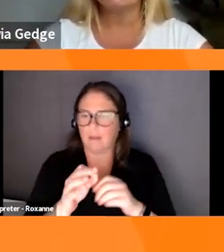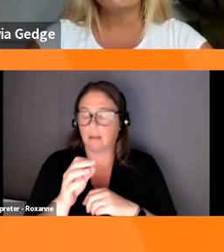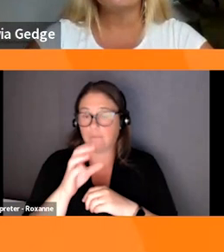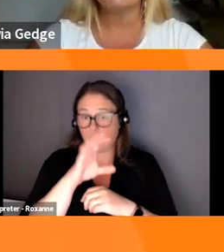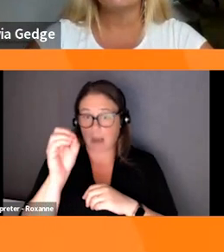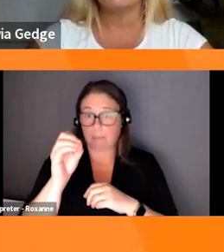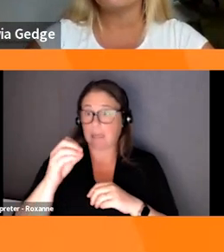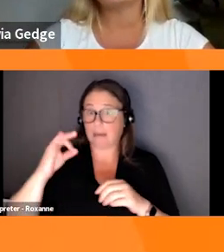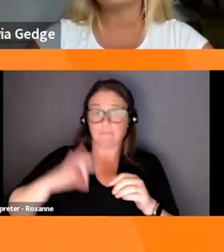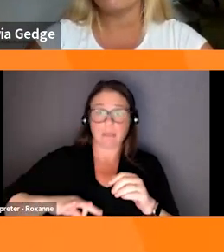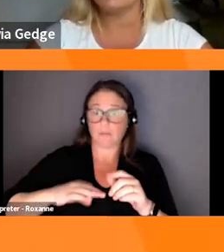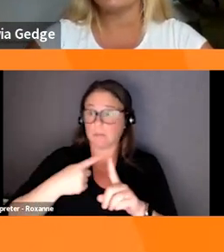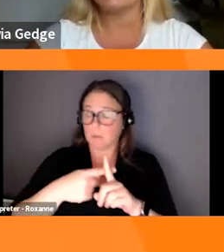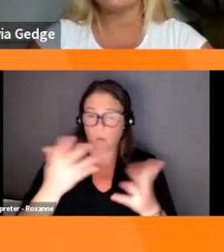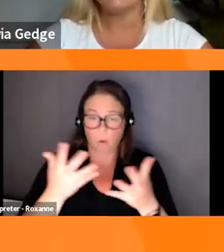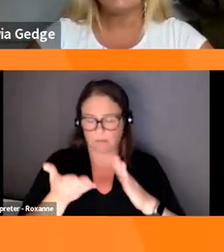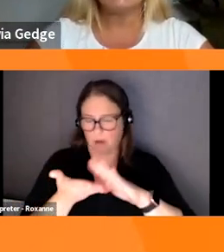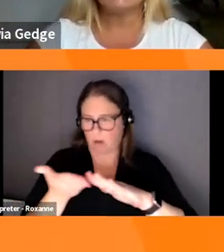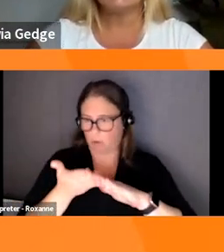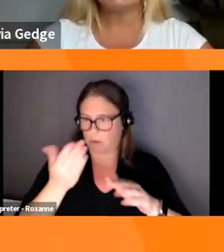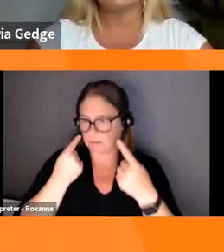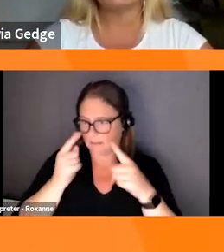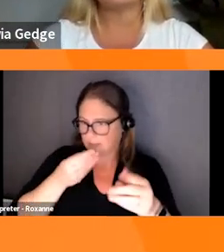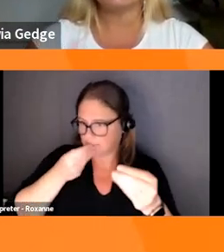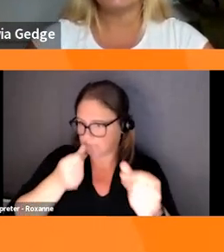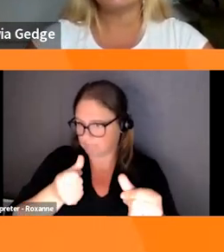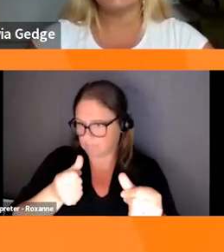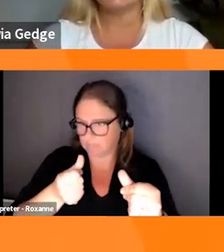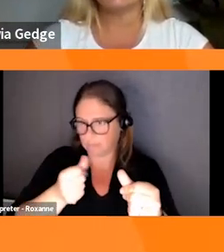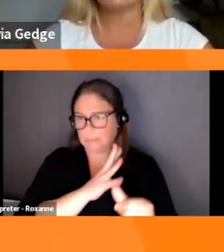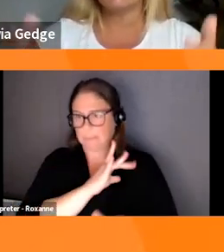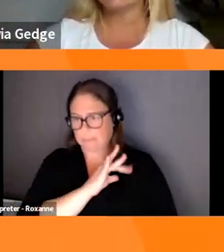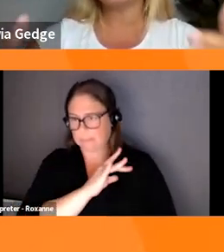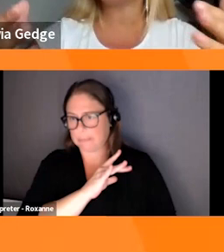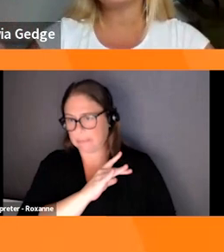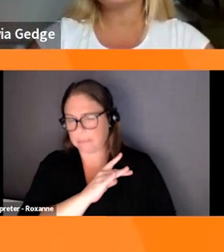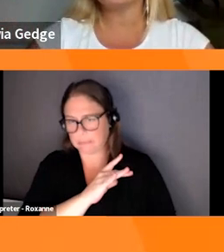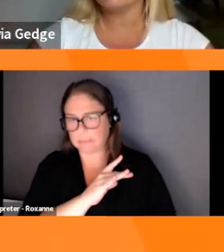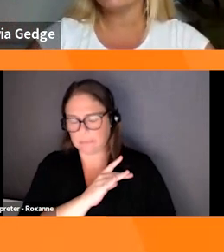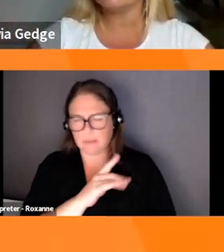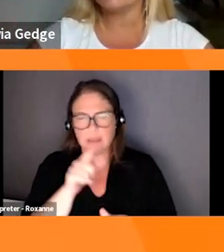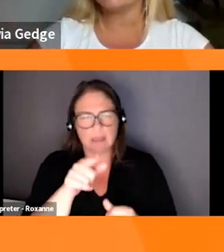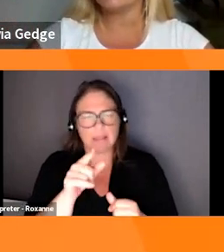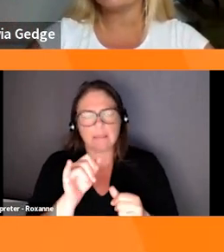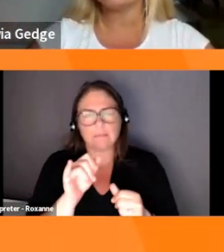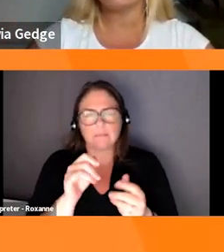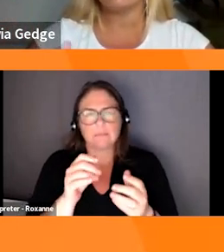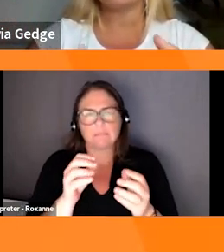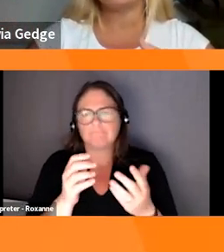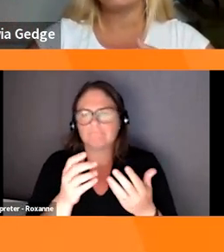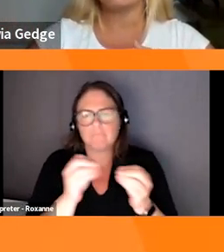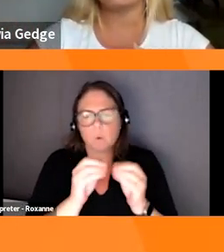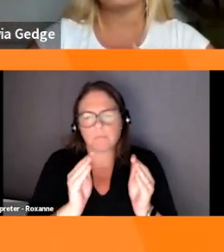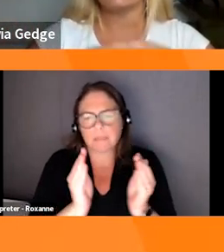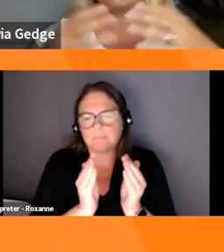is improving operational efficiencies. This is where organizations, especially small organizations